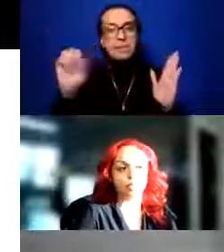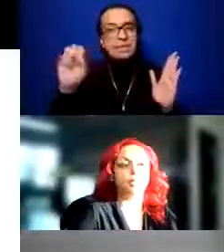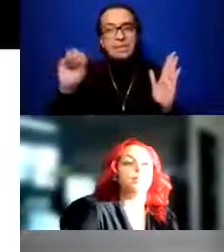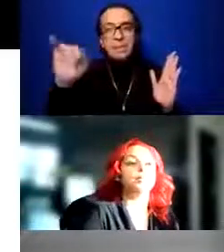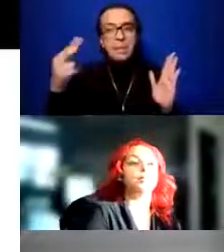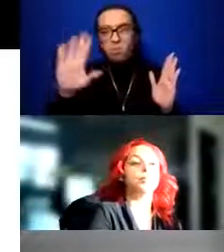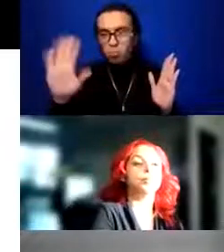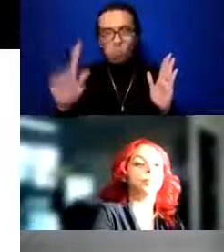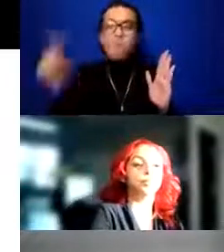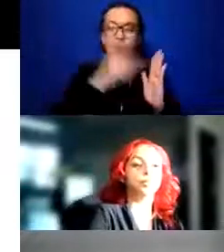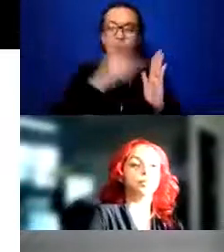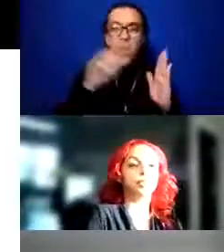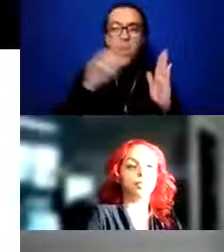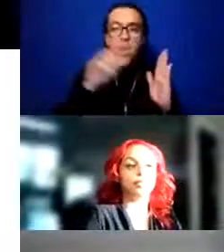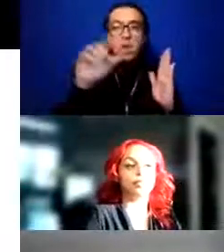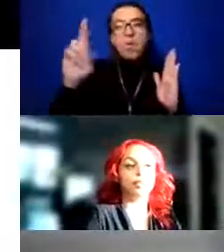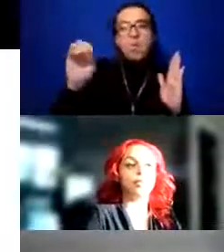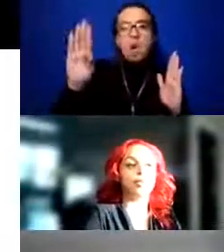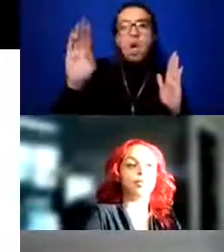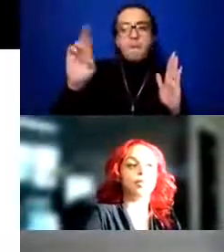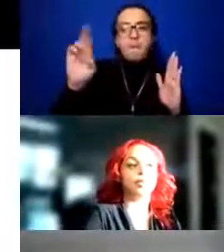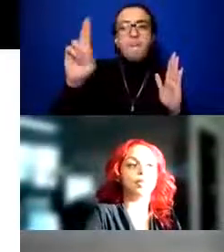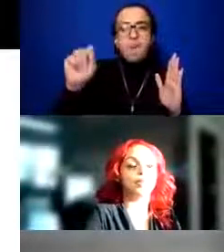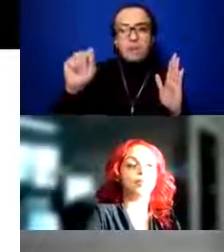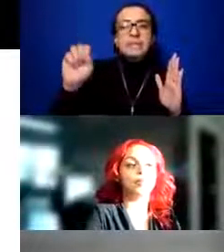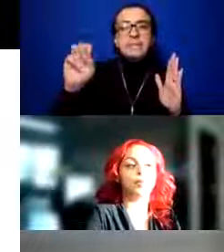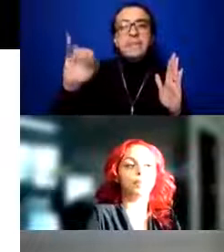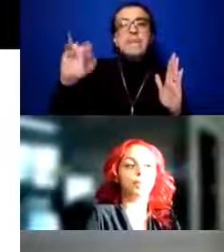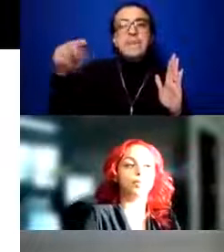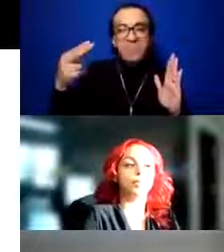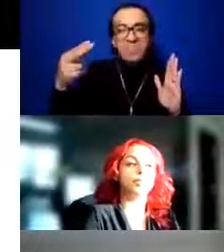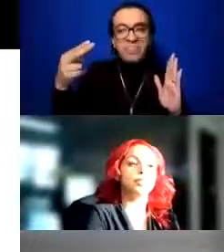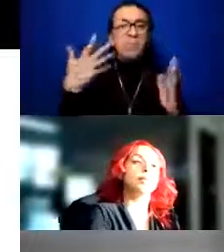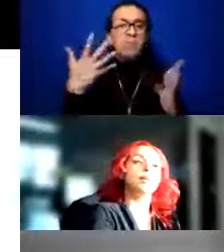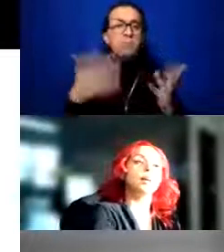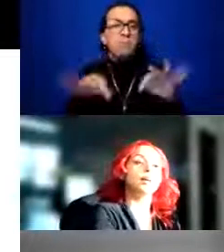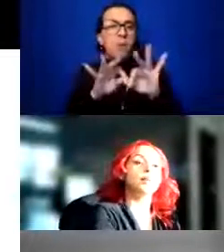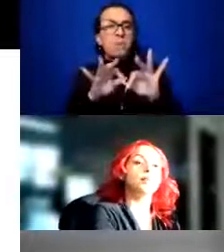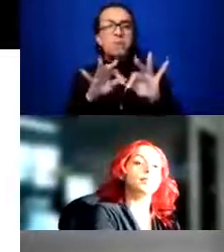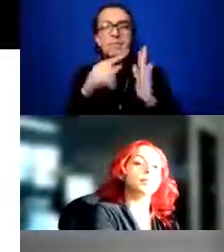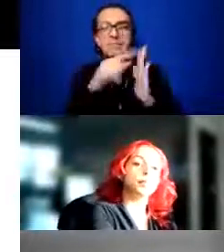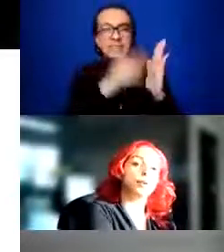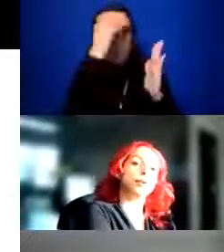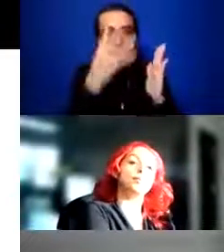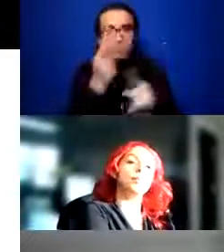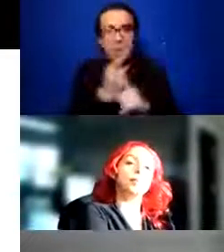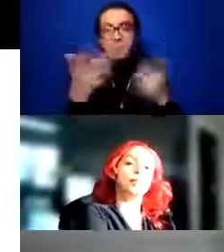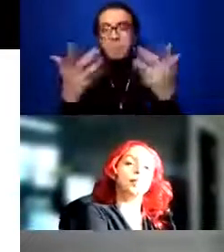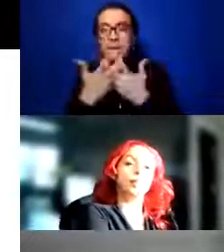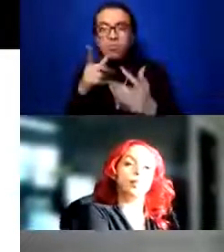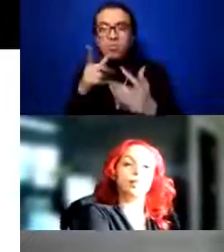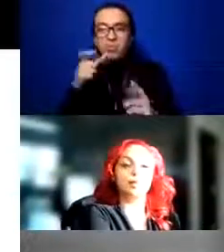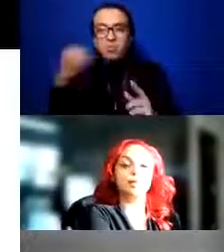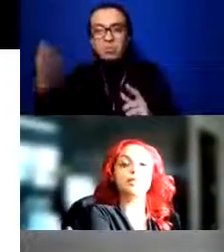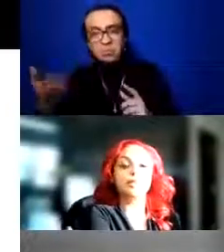Smith. And so we want to make sure that that's accurate and that your information matches. The second part would